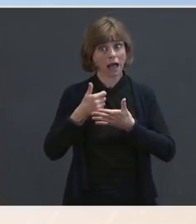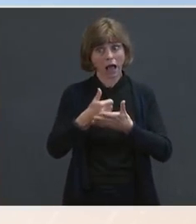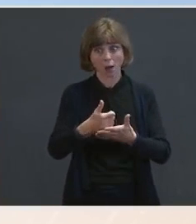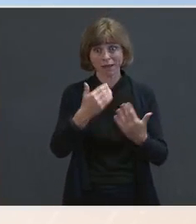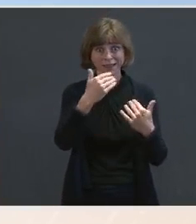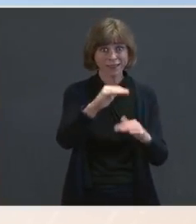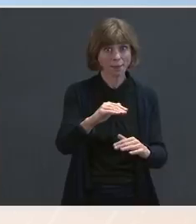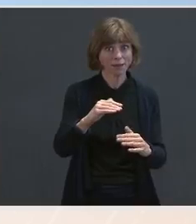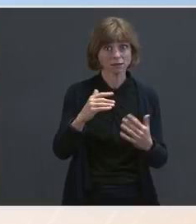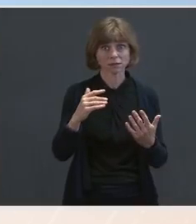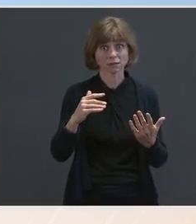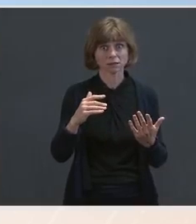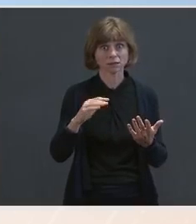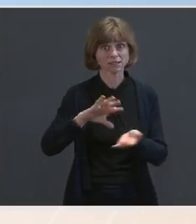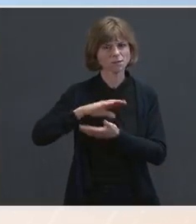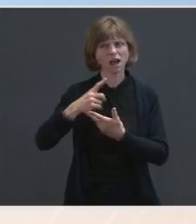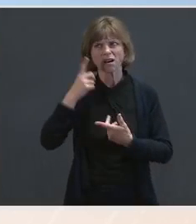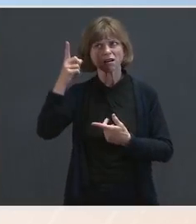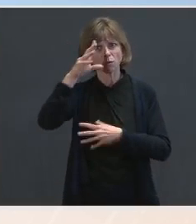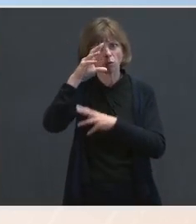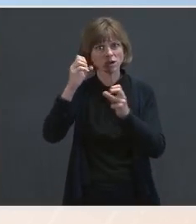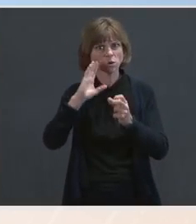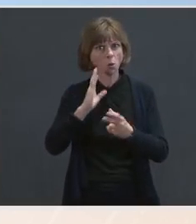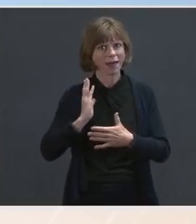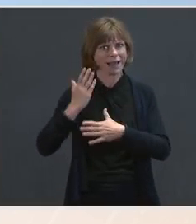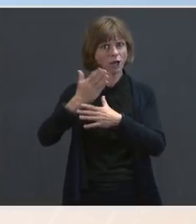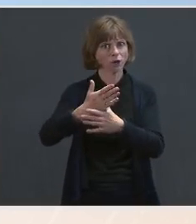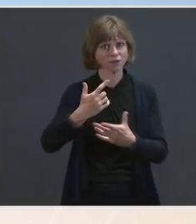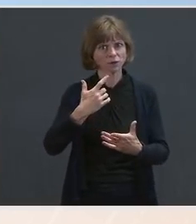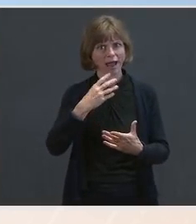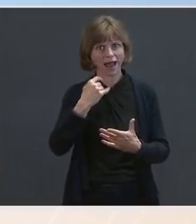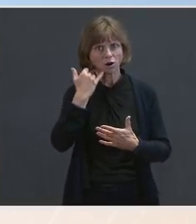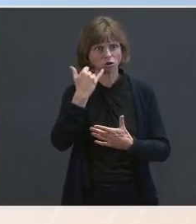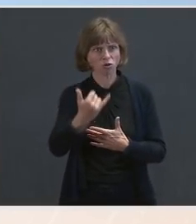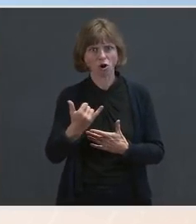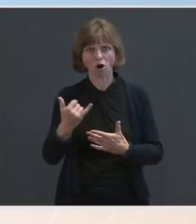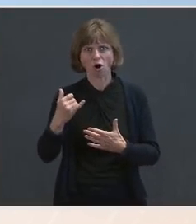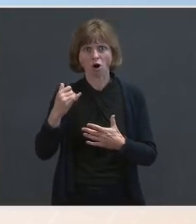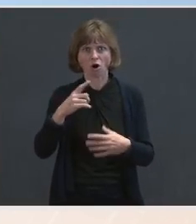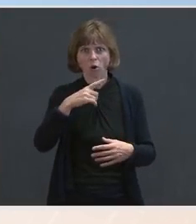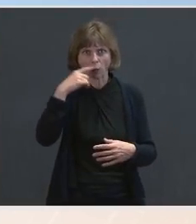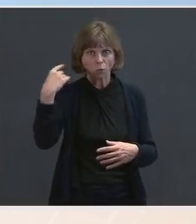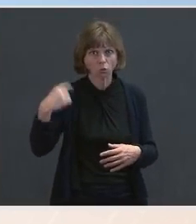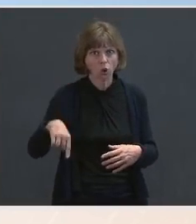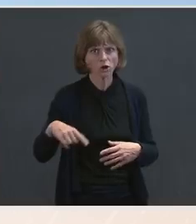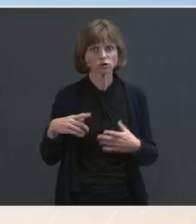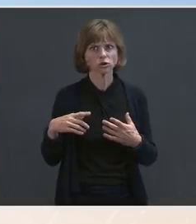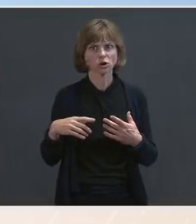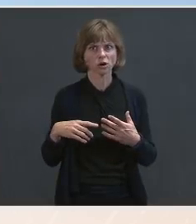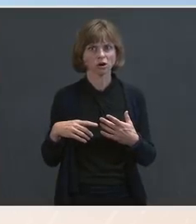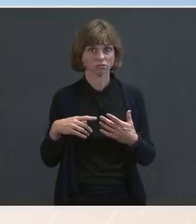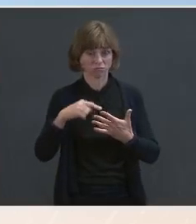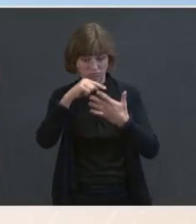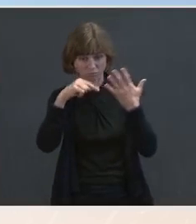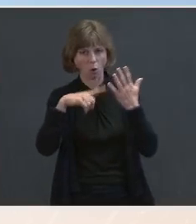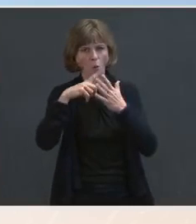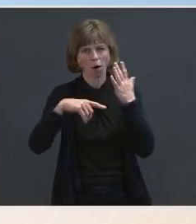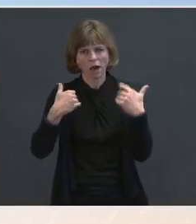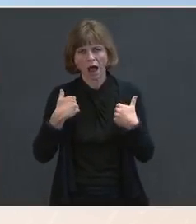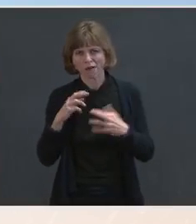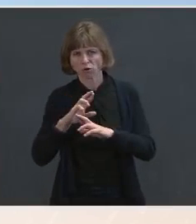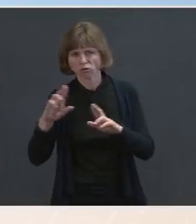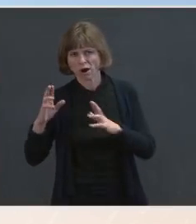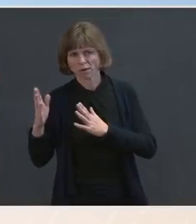the president plan to intervene somehow, maybe call the Saudi government, Russia, anything in the toolbox to rein in the gas